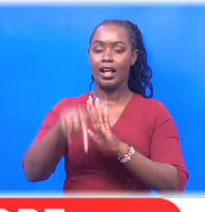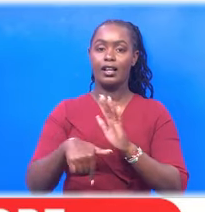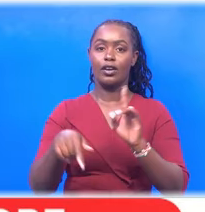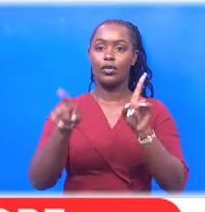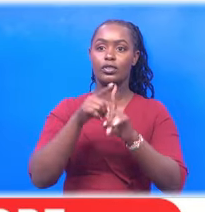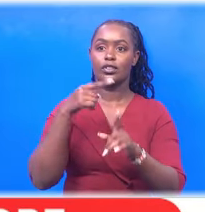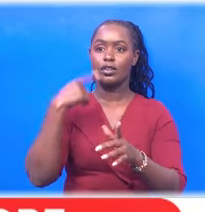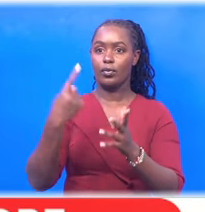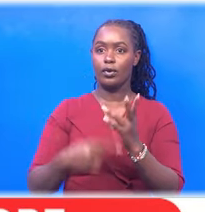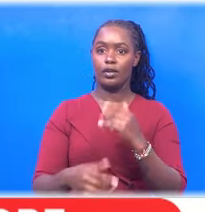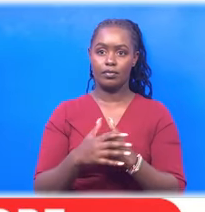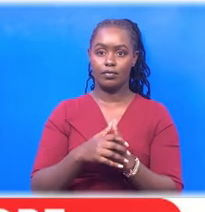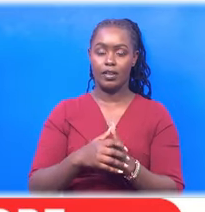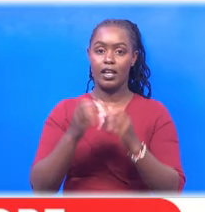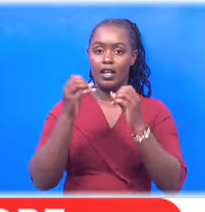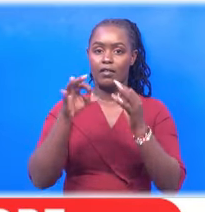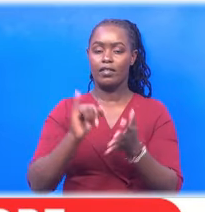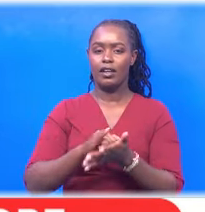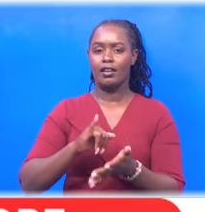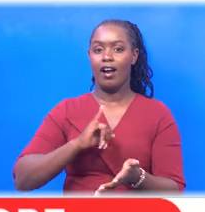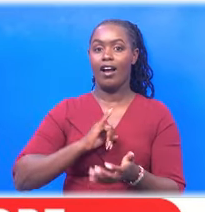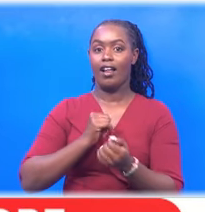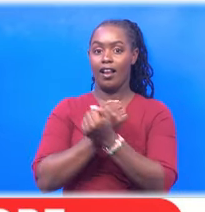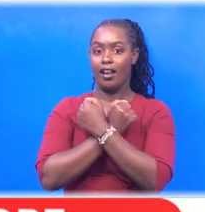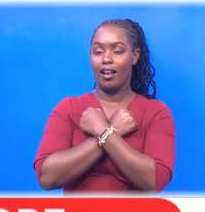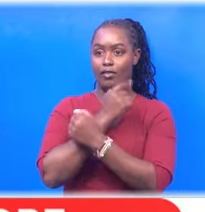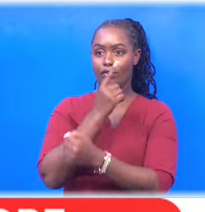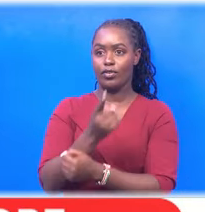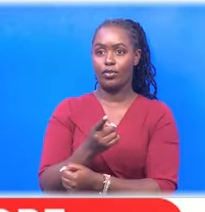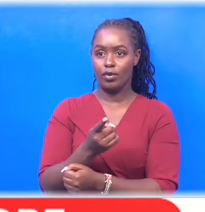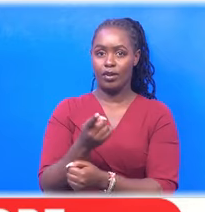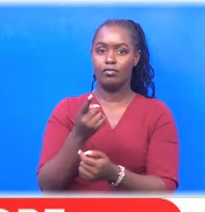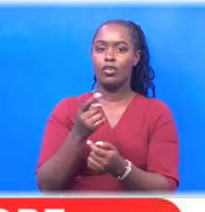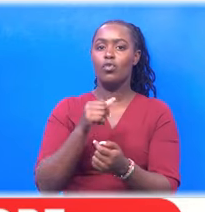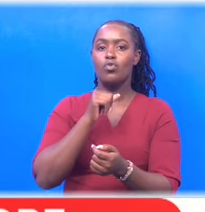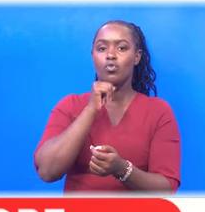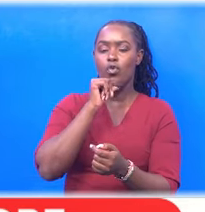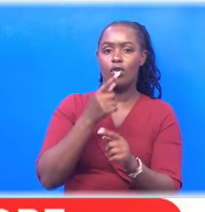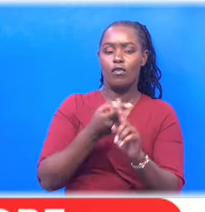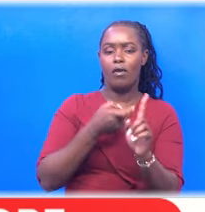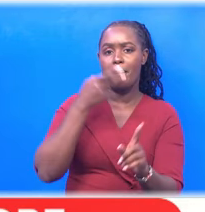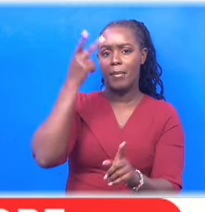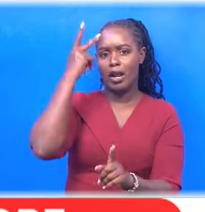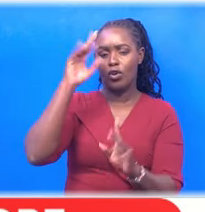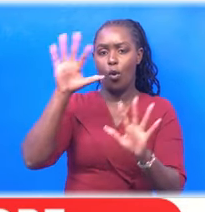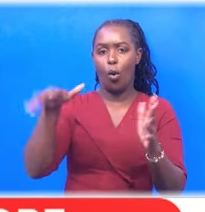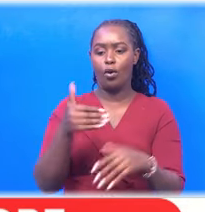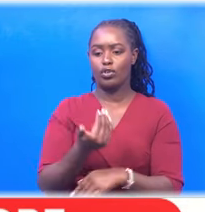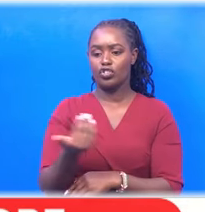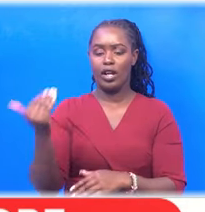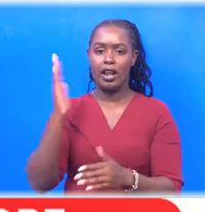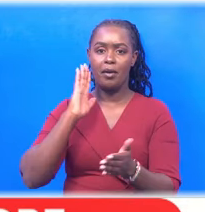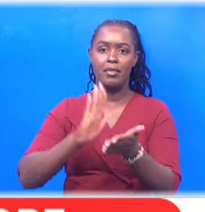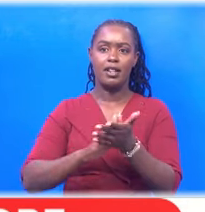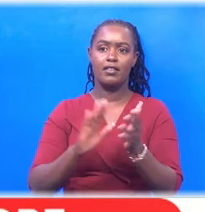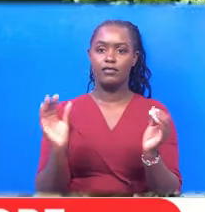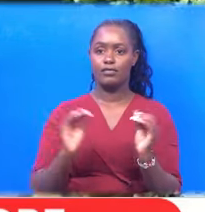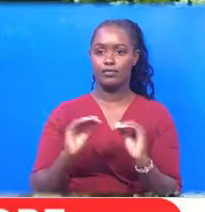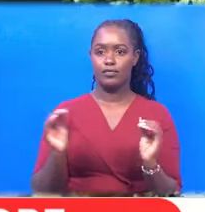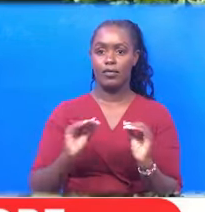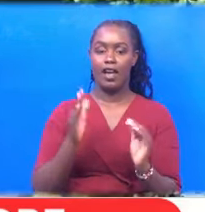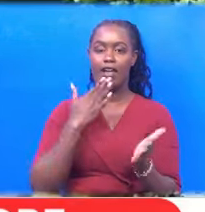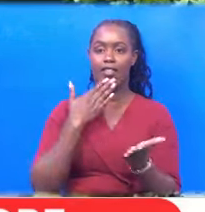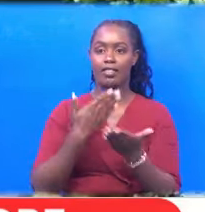quote, "If that, I love you, ain't coming from your parent or child, then don't believe it. Thank me